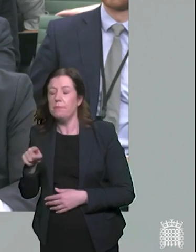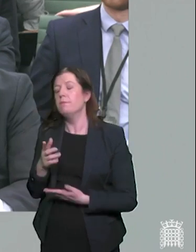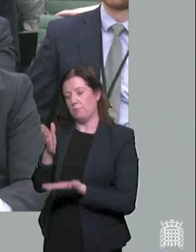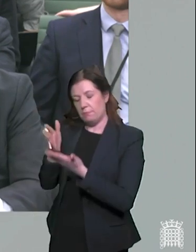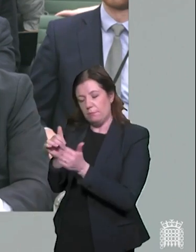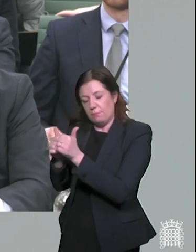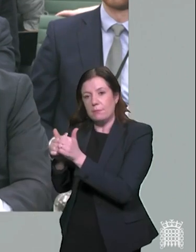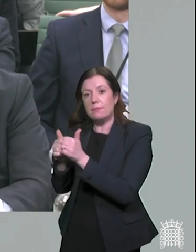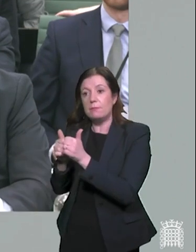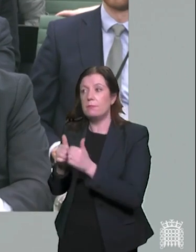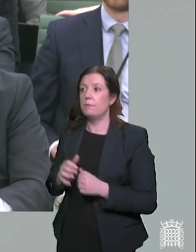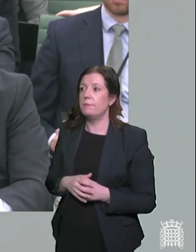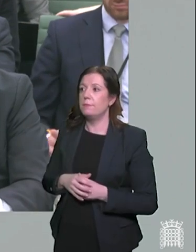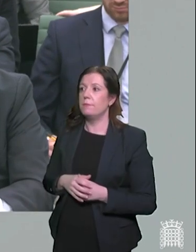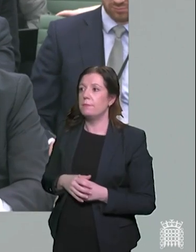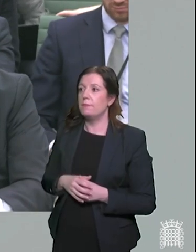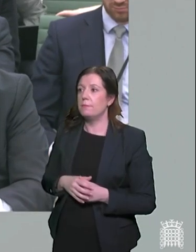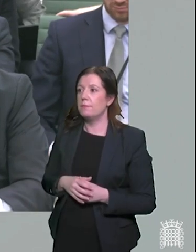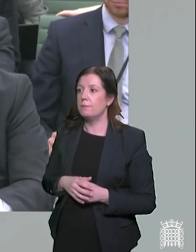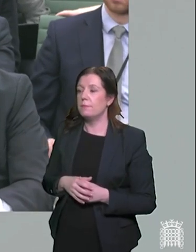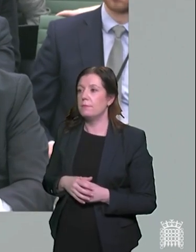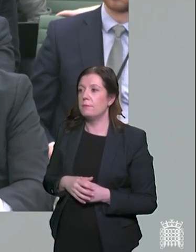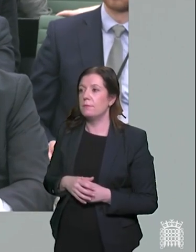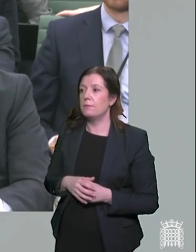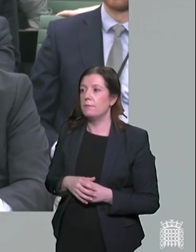and it's not clear what date that